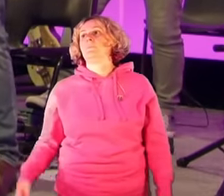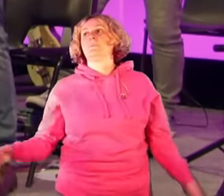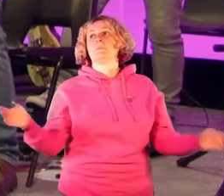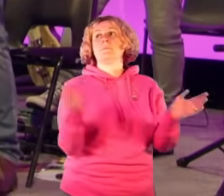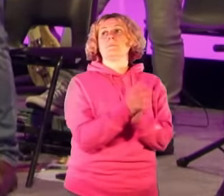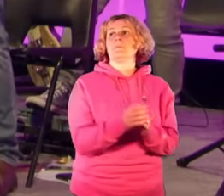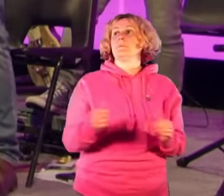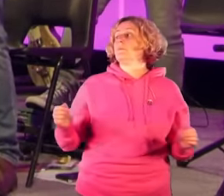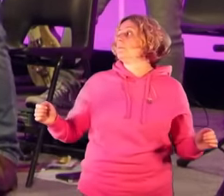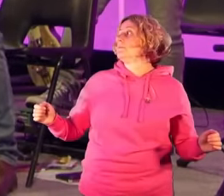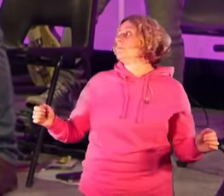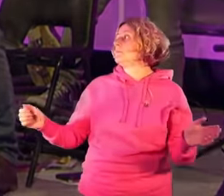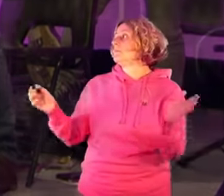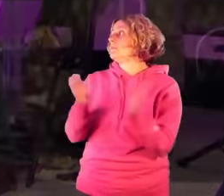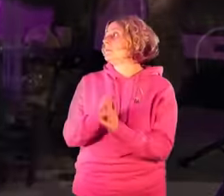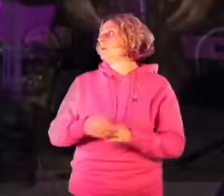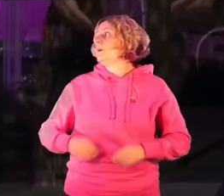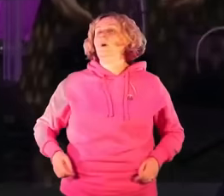Here we go.